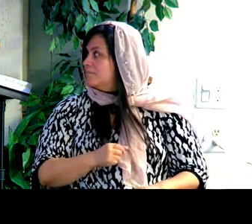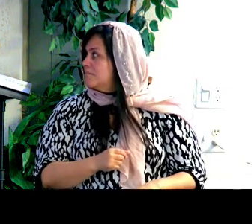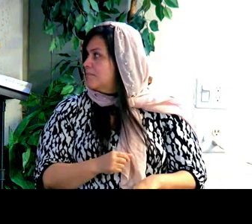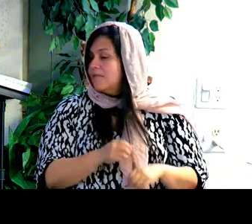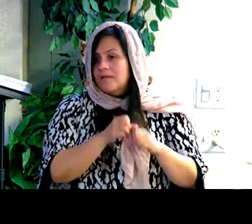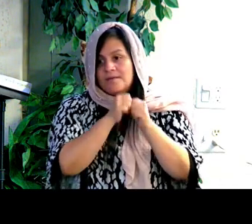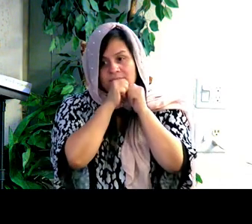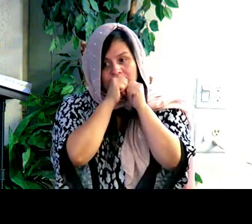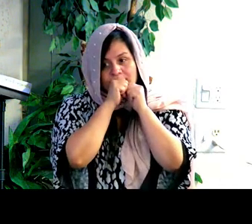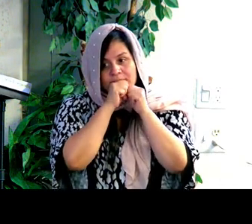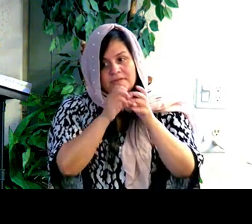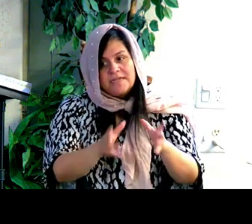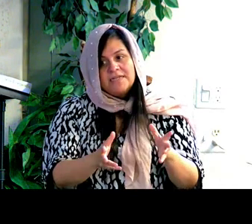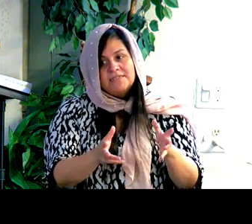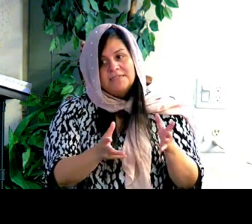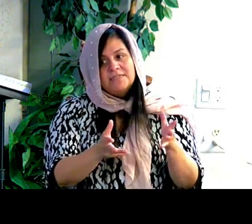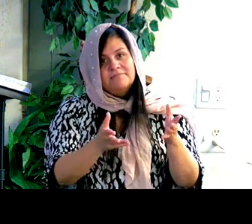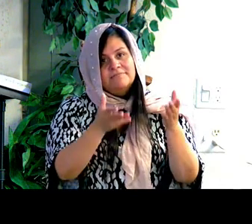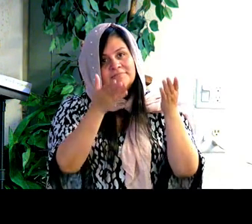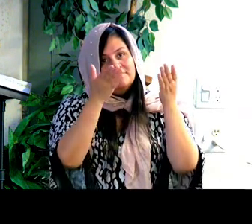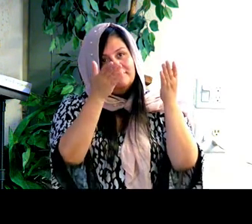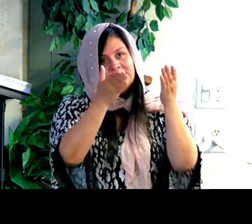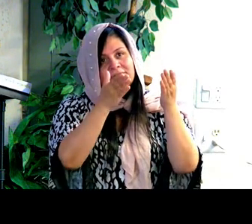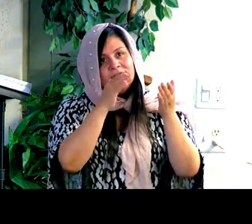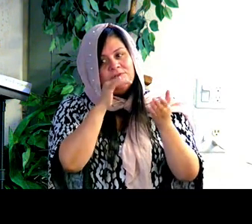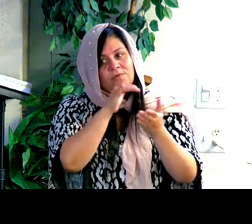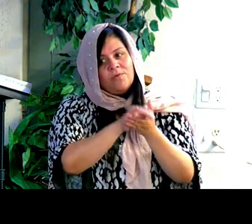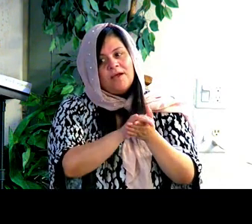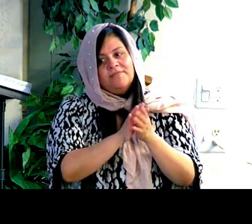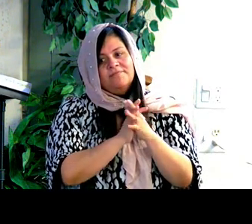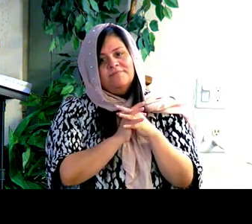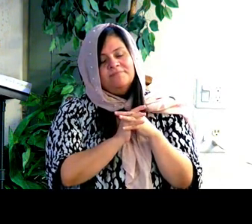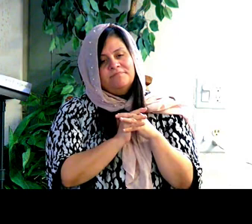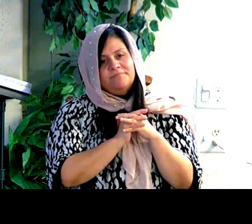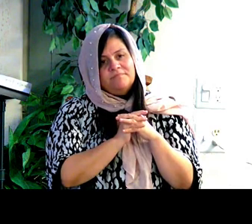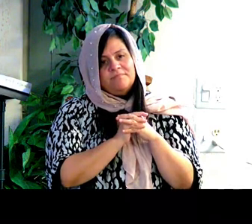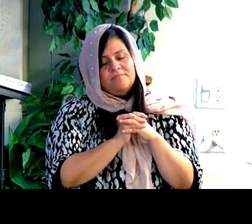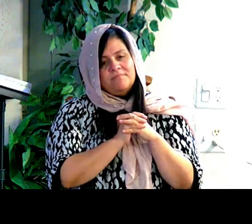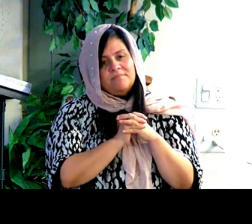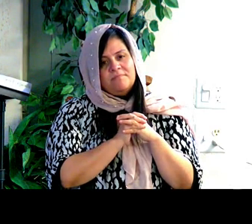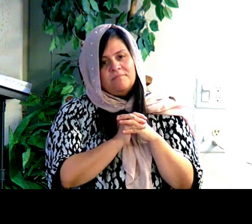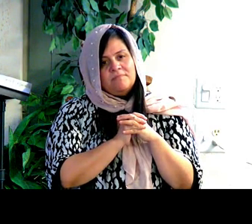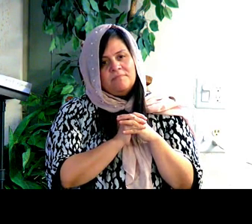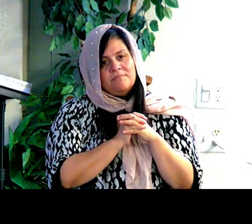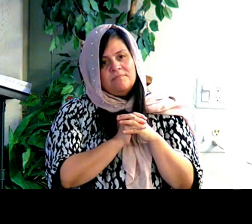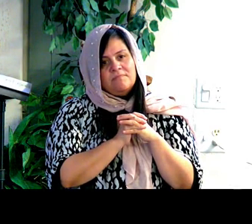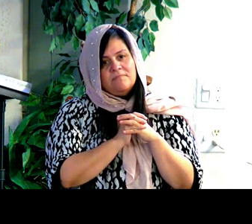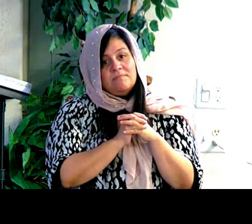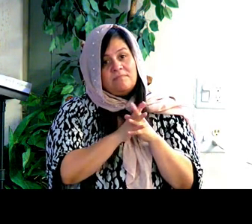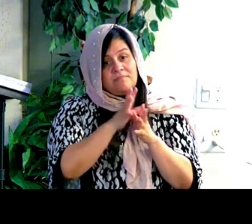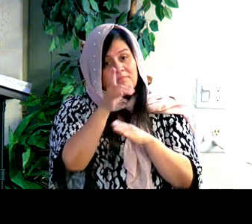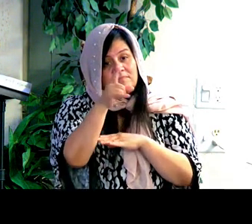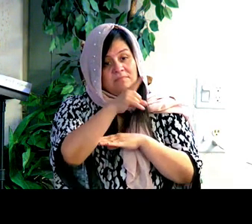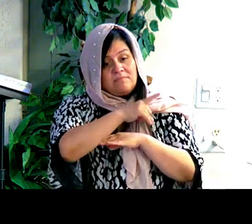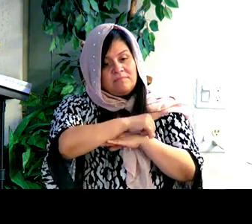is the bride. Entonces, bienaventurado es el novio. One day will be called